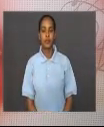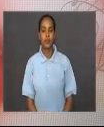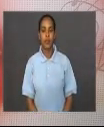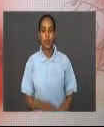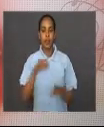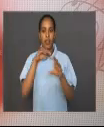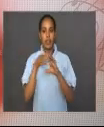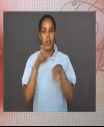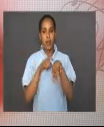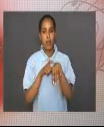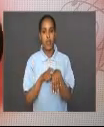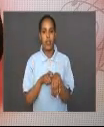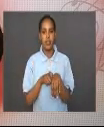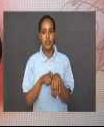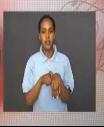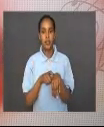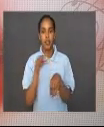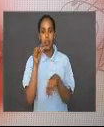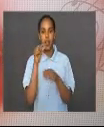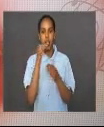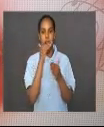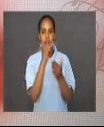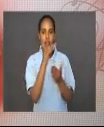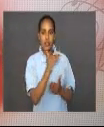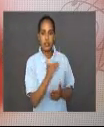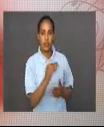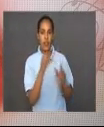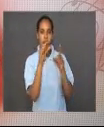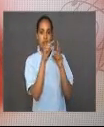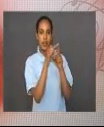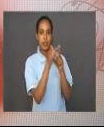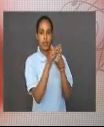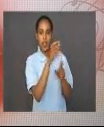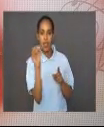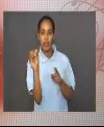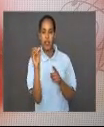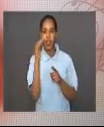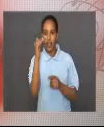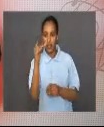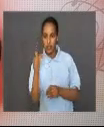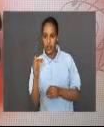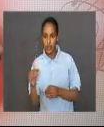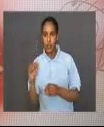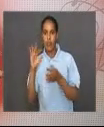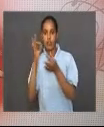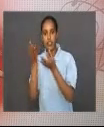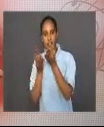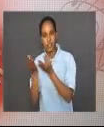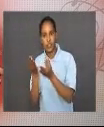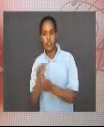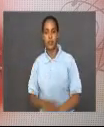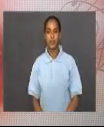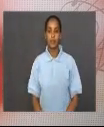In a moment, a list of terms and a list of